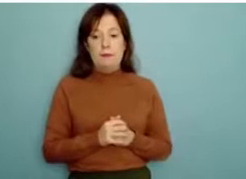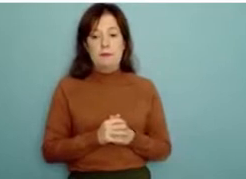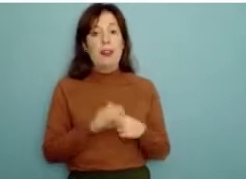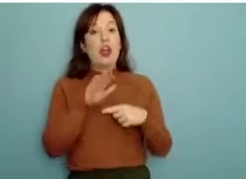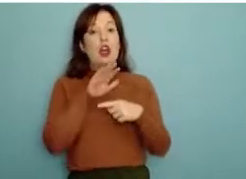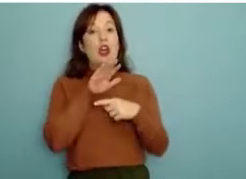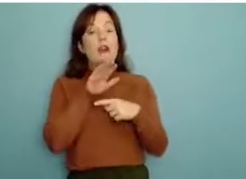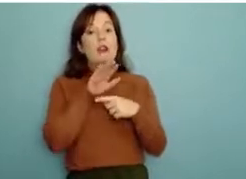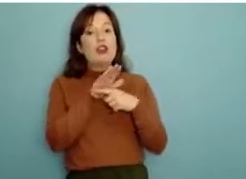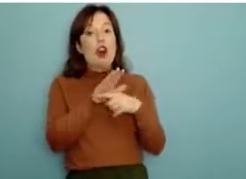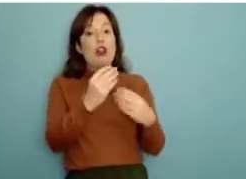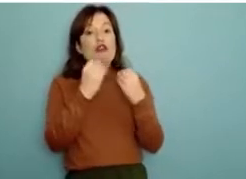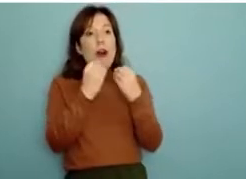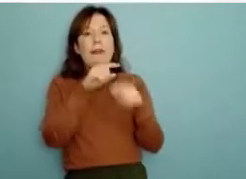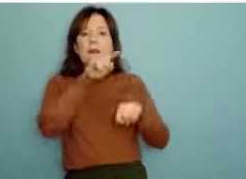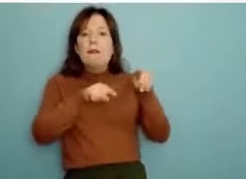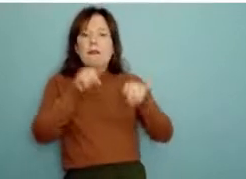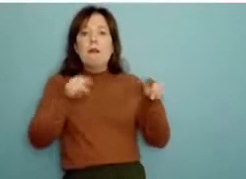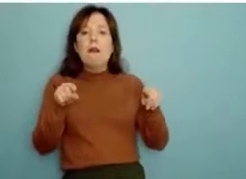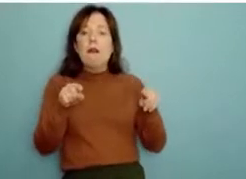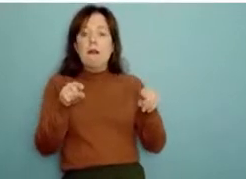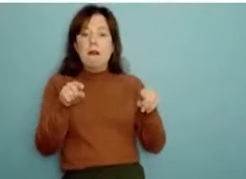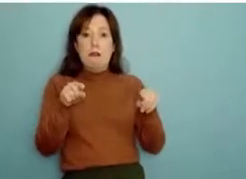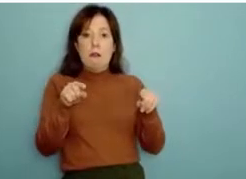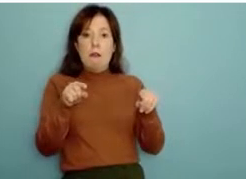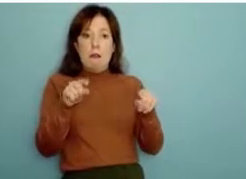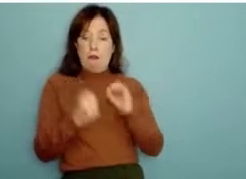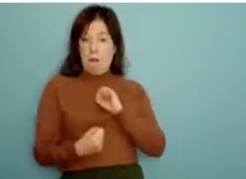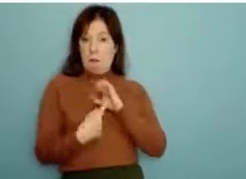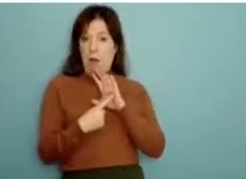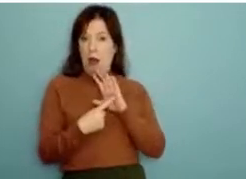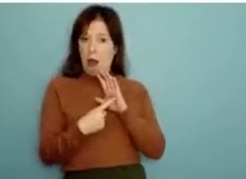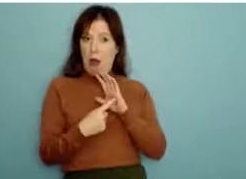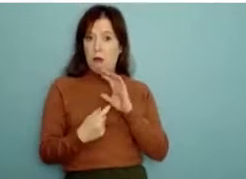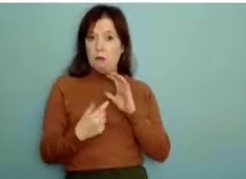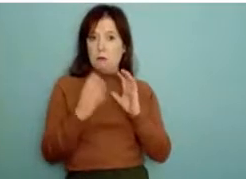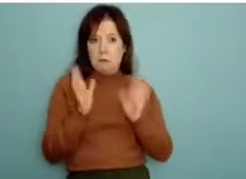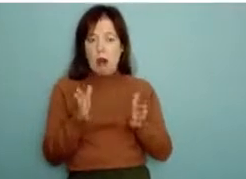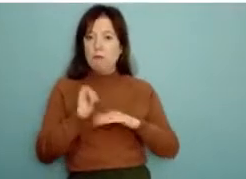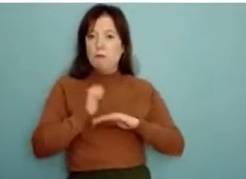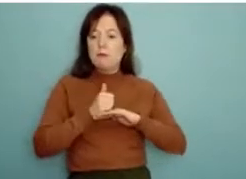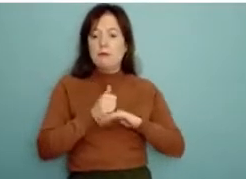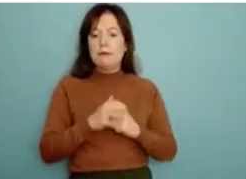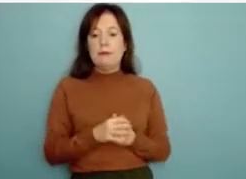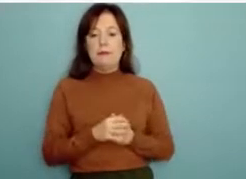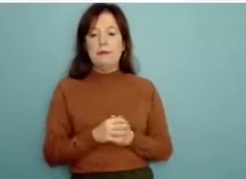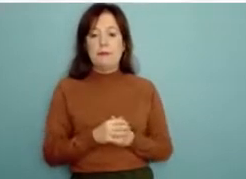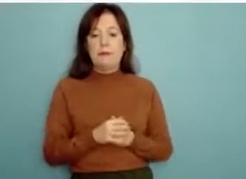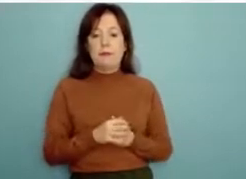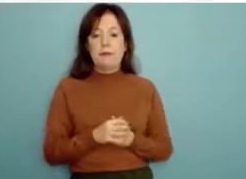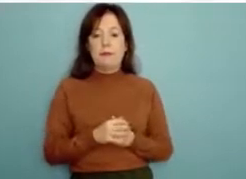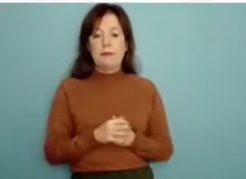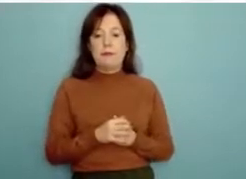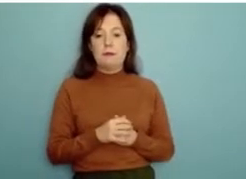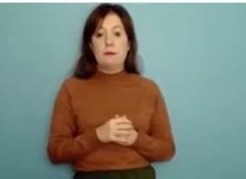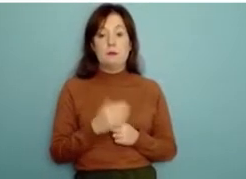across all training types appeared to be absolutely key and particularly important. And the length of time since most recent training